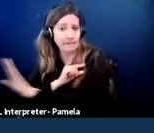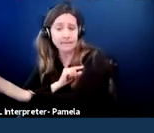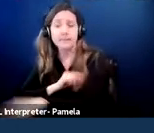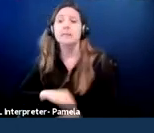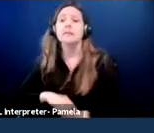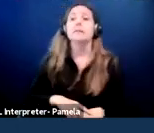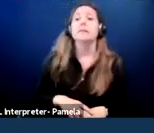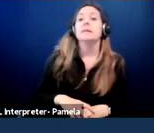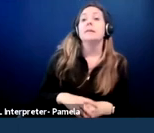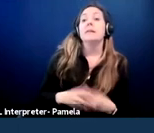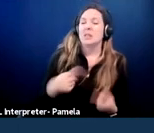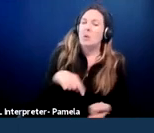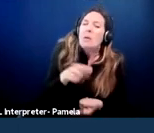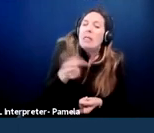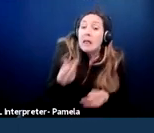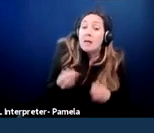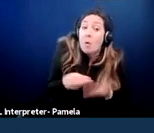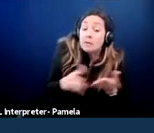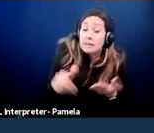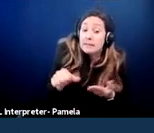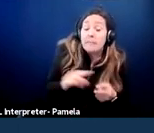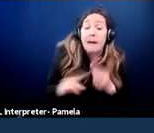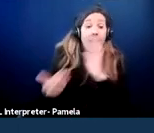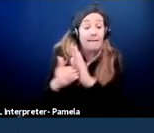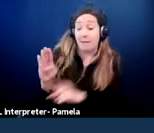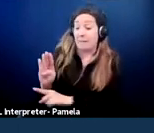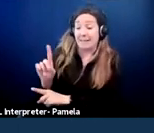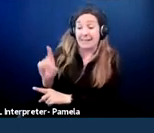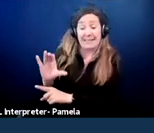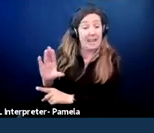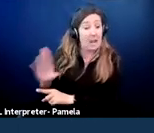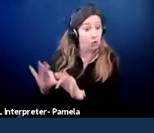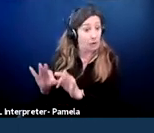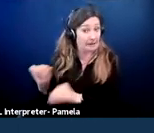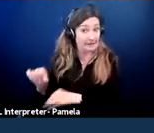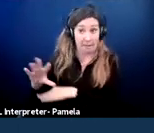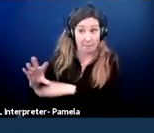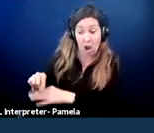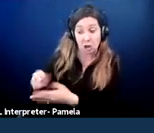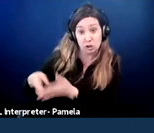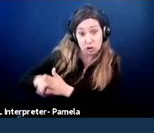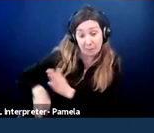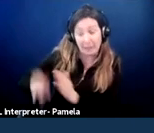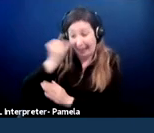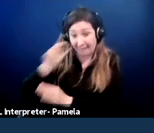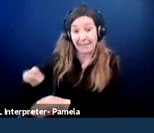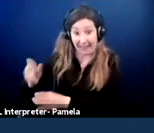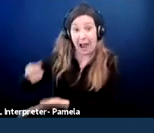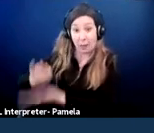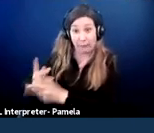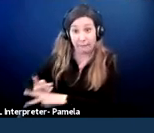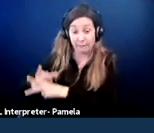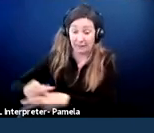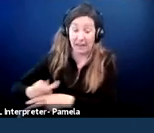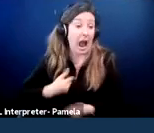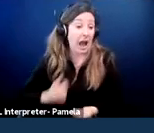expensive compared to BDC. Again, BDC rates can be really cheap. If they can lend you the money, I would recommend always talk to your